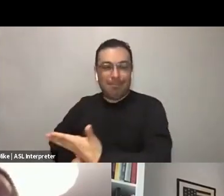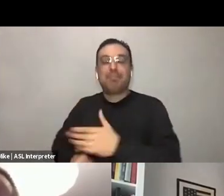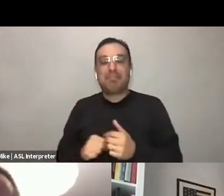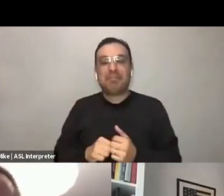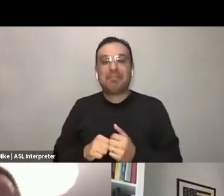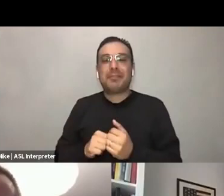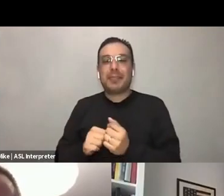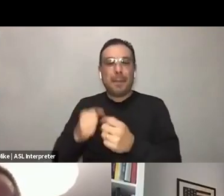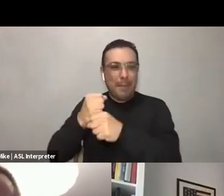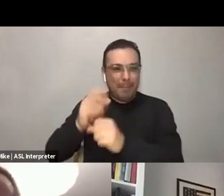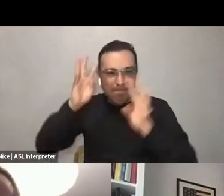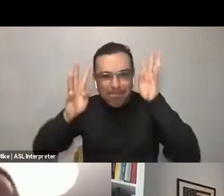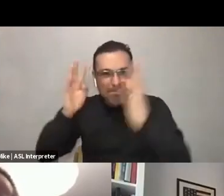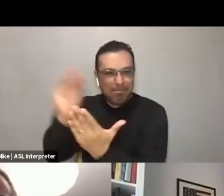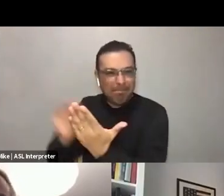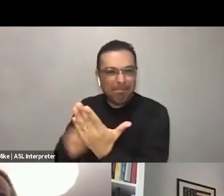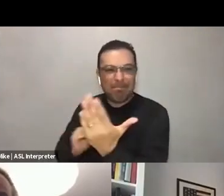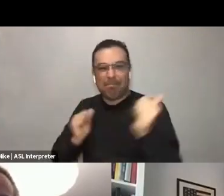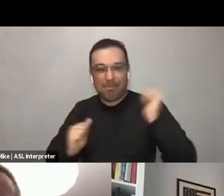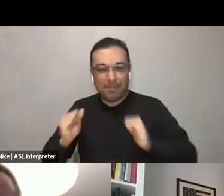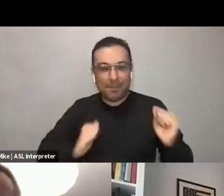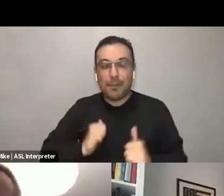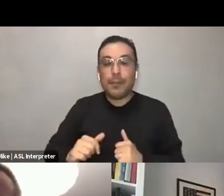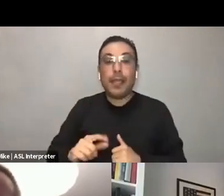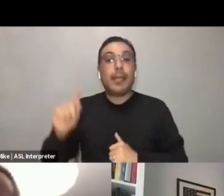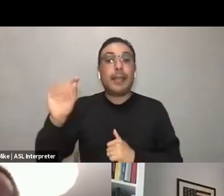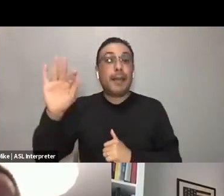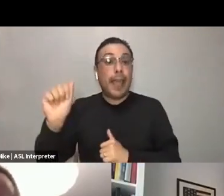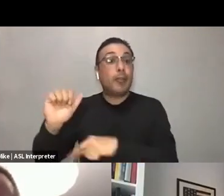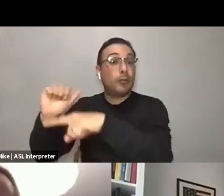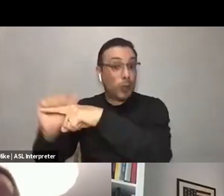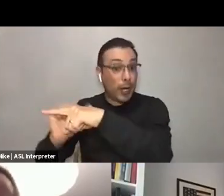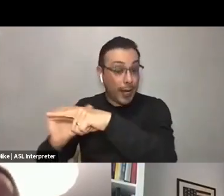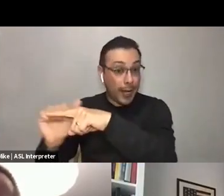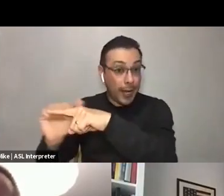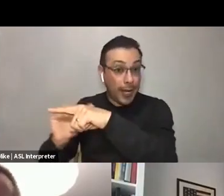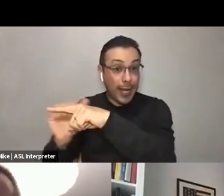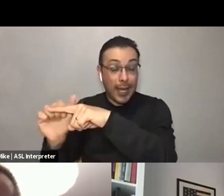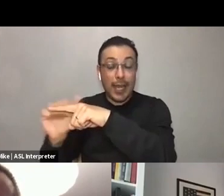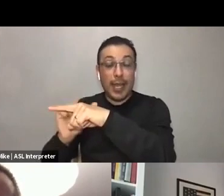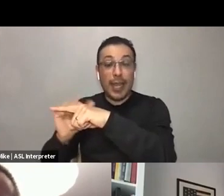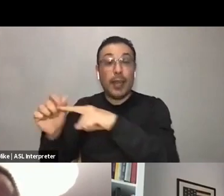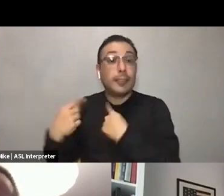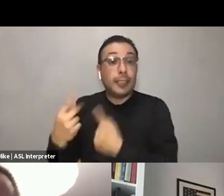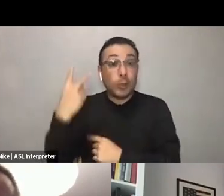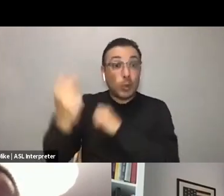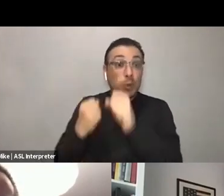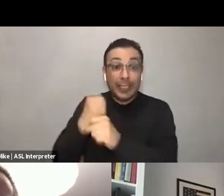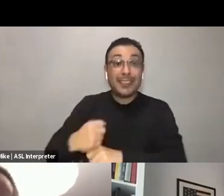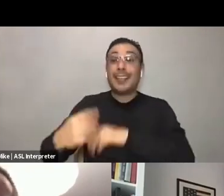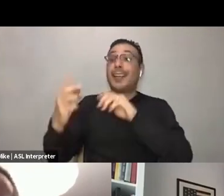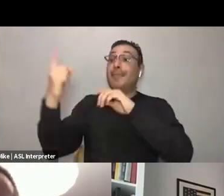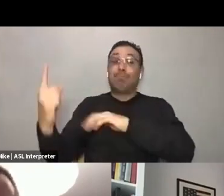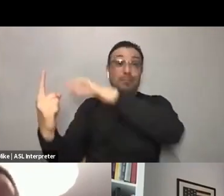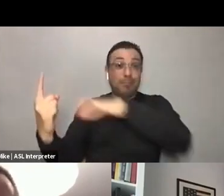called TFA Training, which we have offered for the past two years live and in person, but we again have made that all virtual this year.